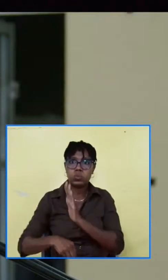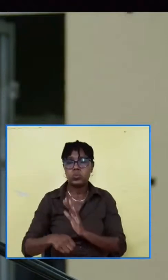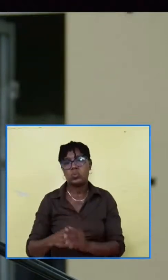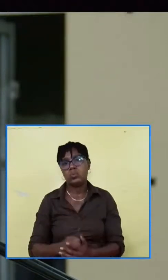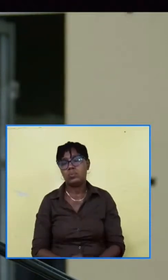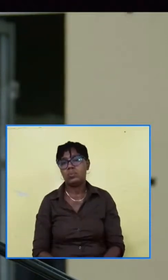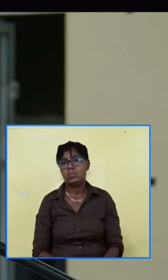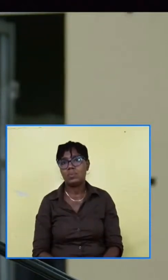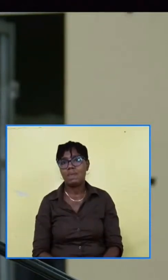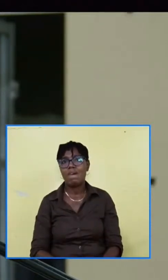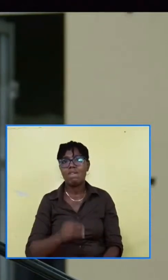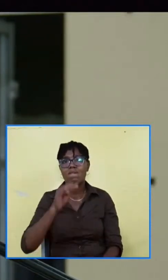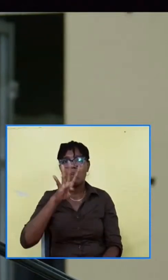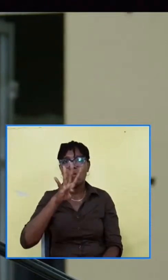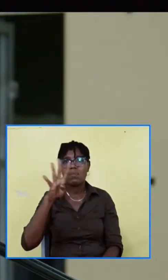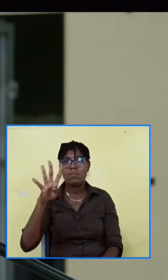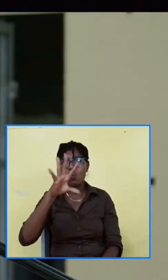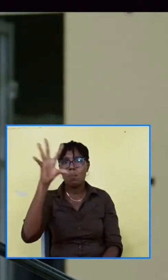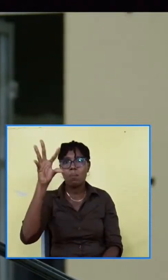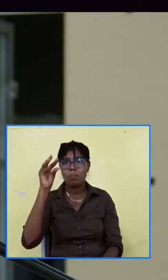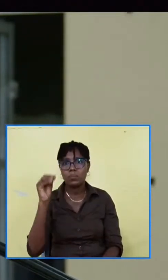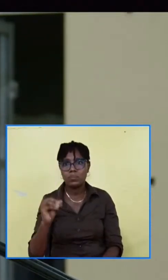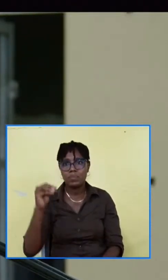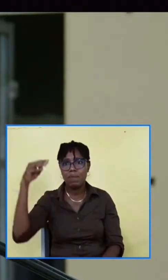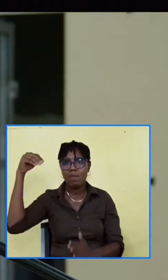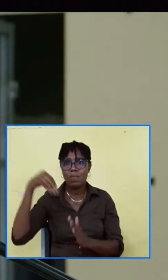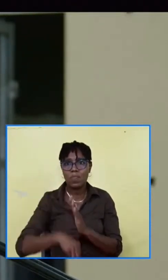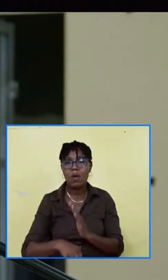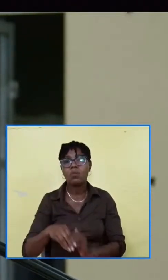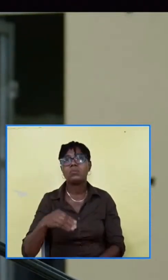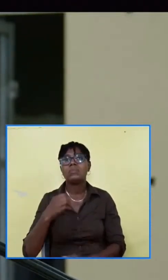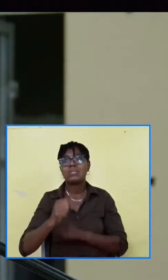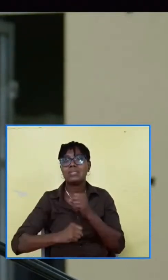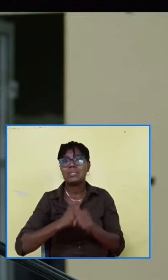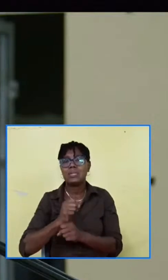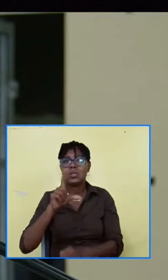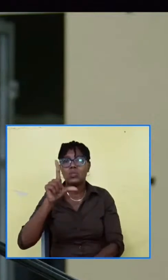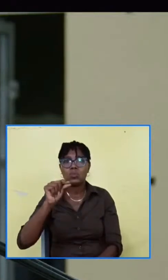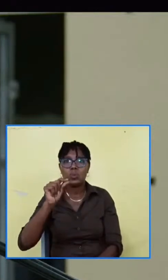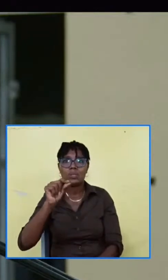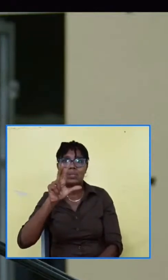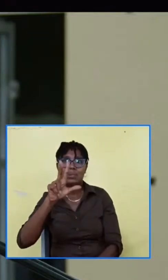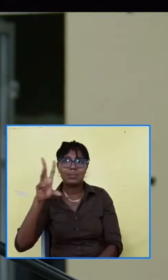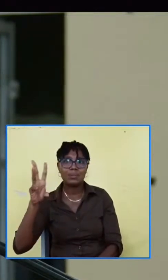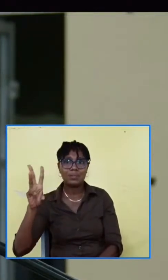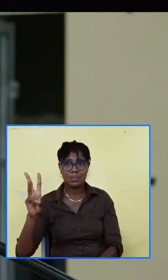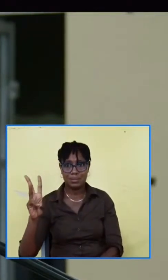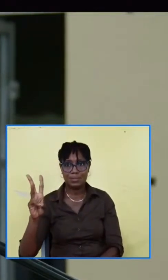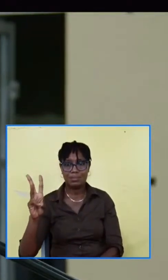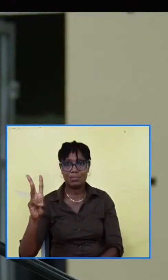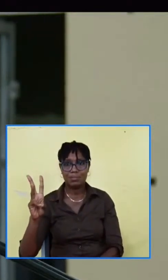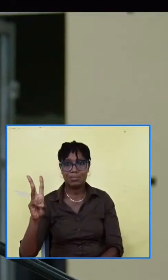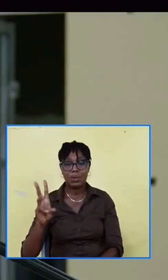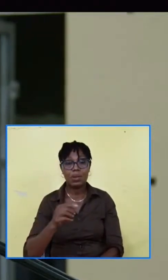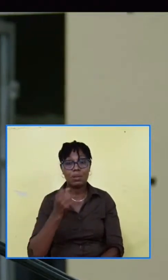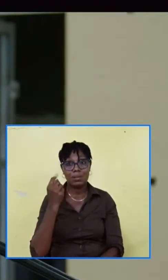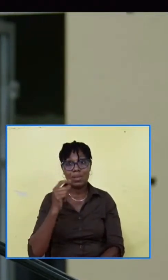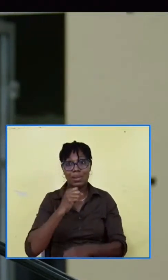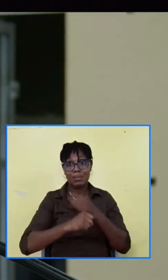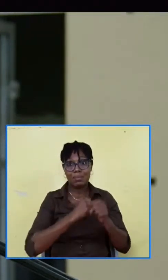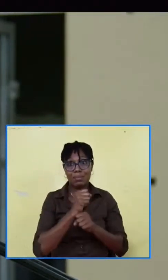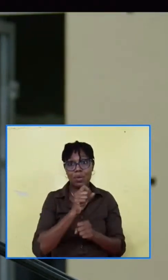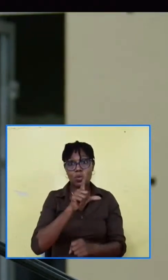fell, I think, 44% down to 2036. And that happened between the period of